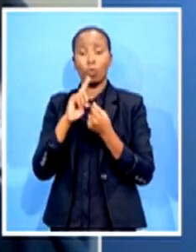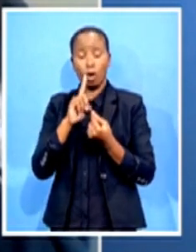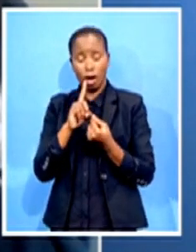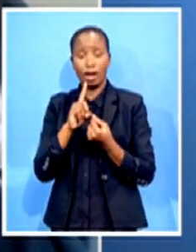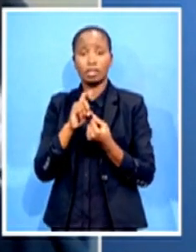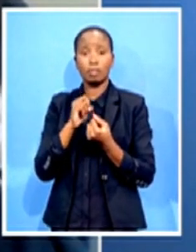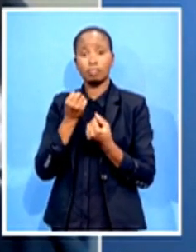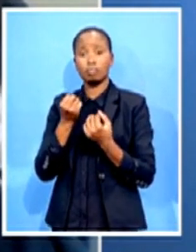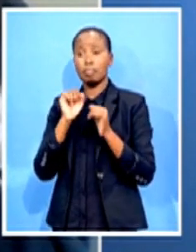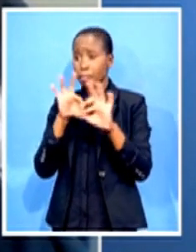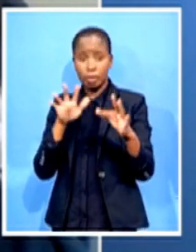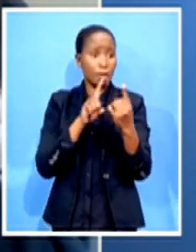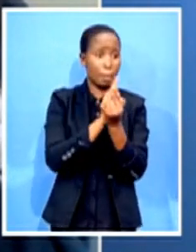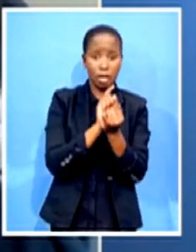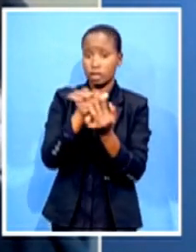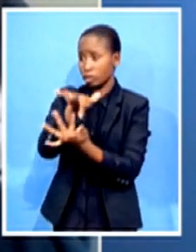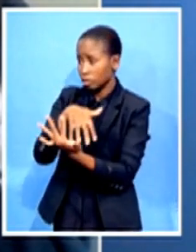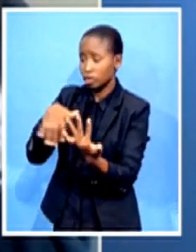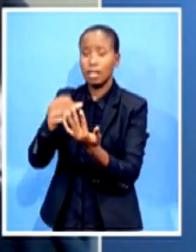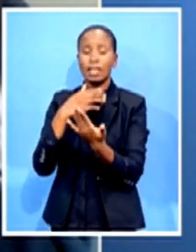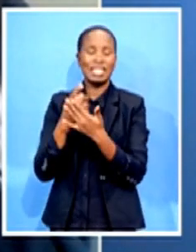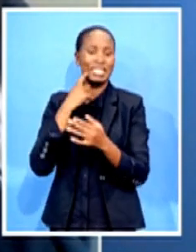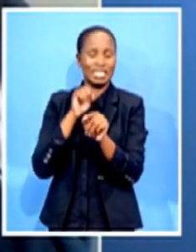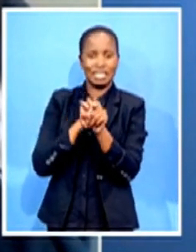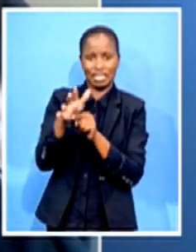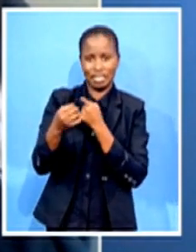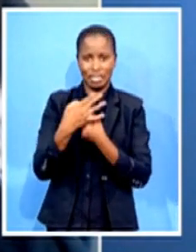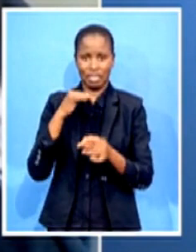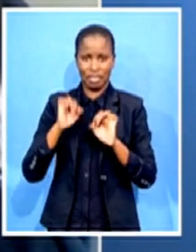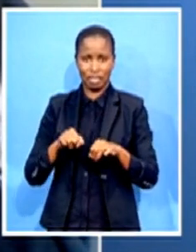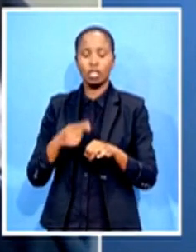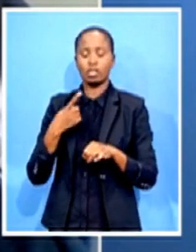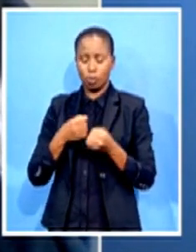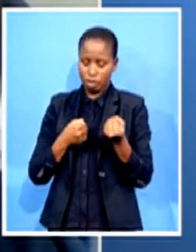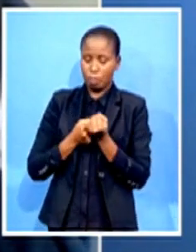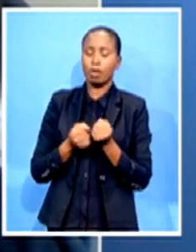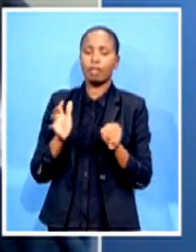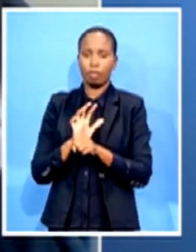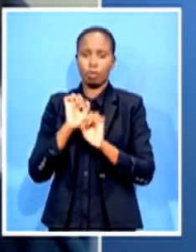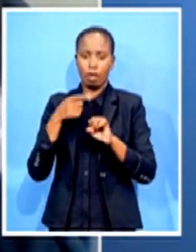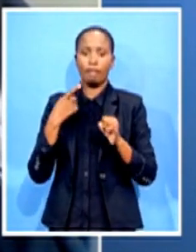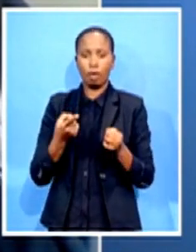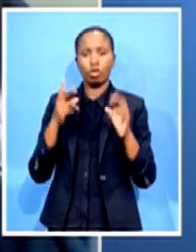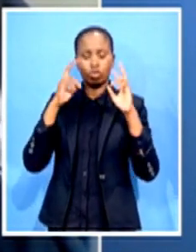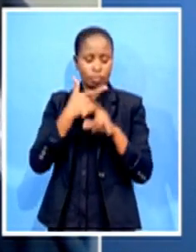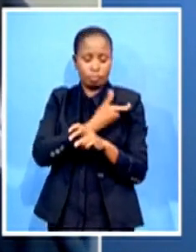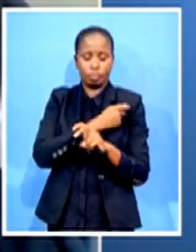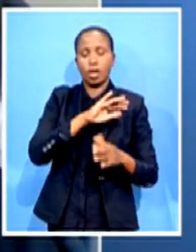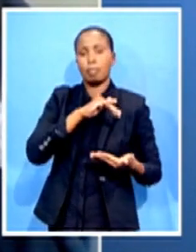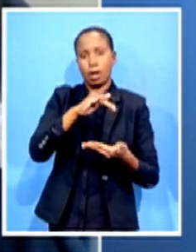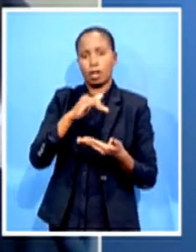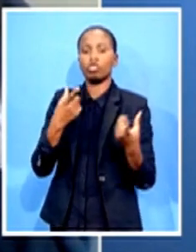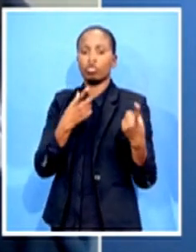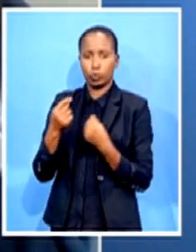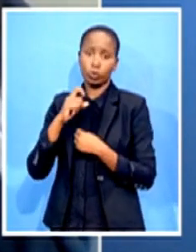do support the rollout of the vaccination, and we do encourage domestic workers to step forth. Secondly, going